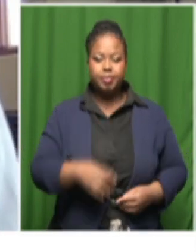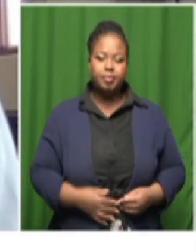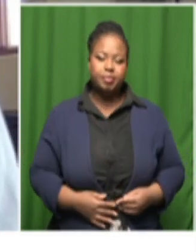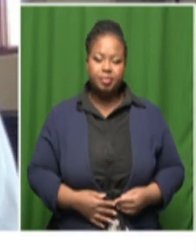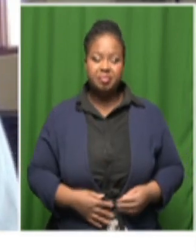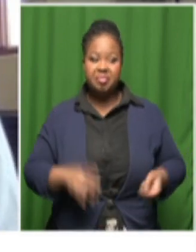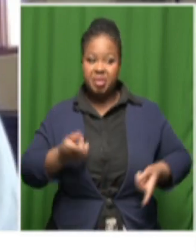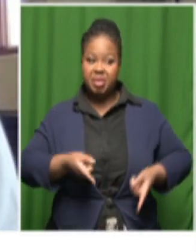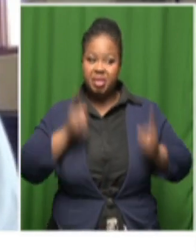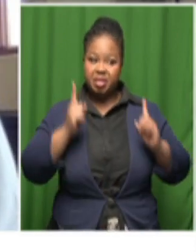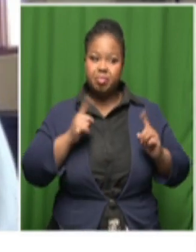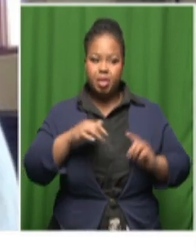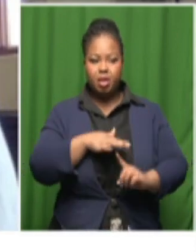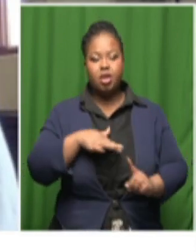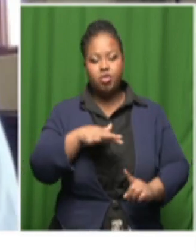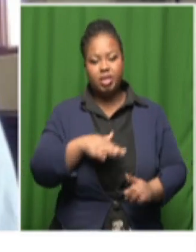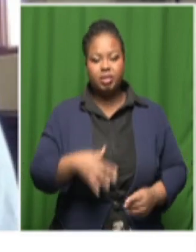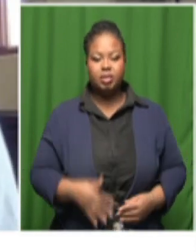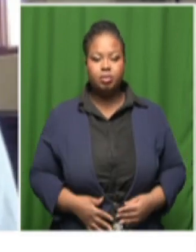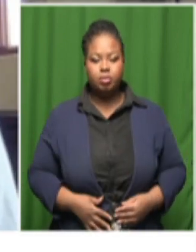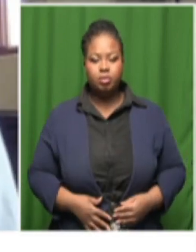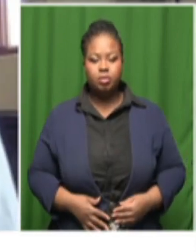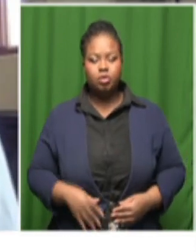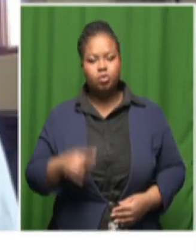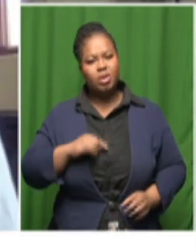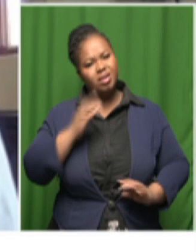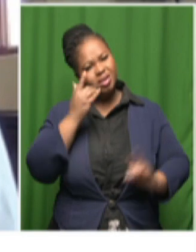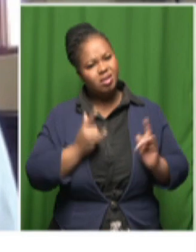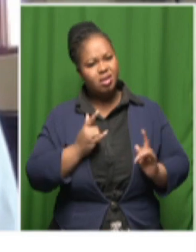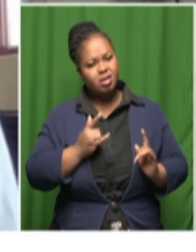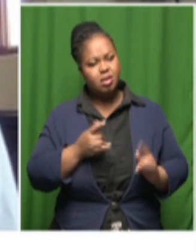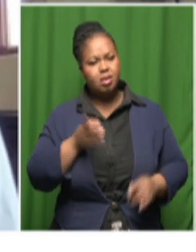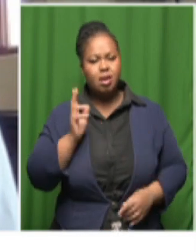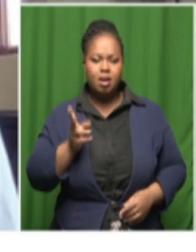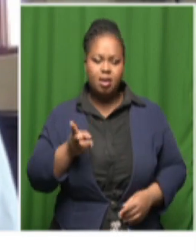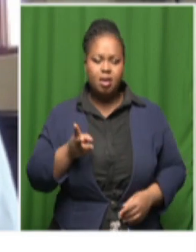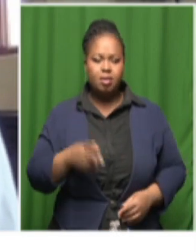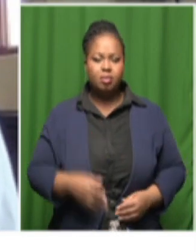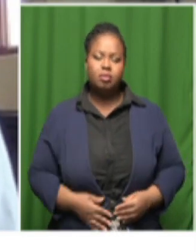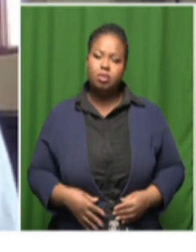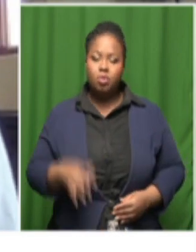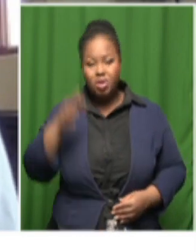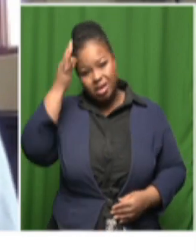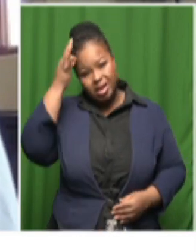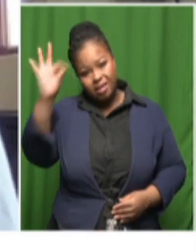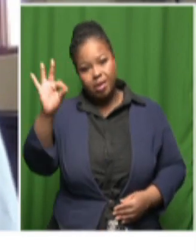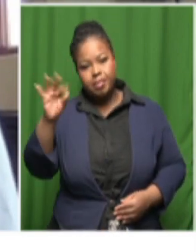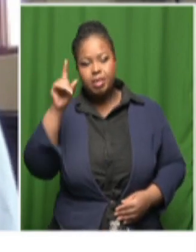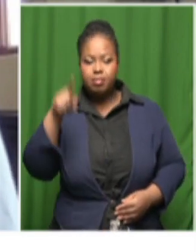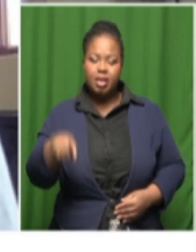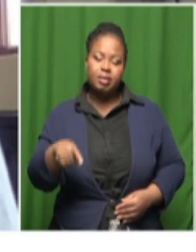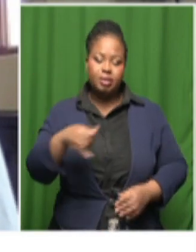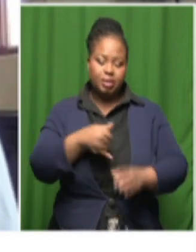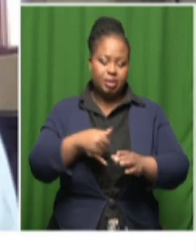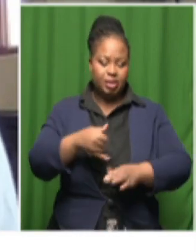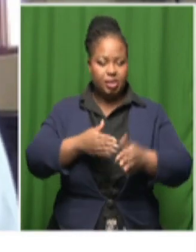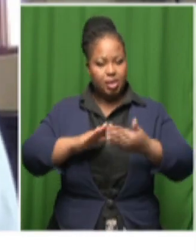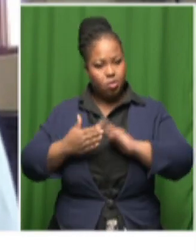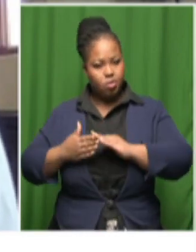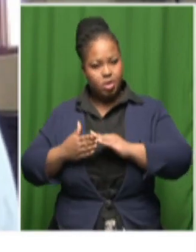considered dangerous, is that the city, but also government more widely, has to engage inner city